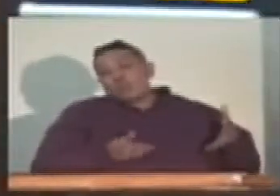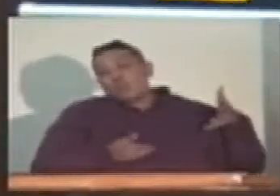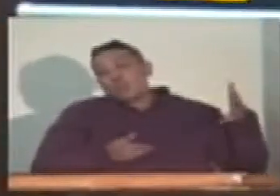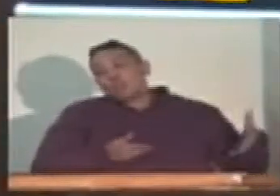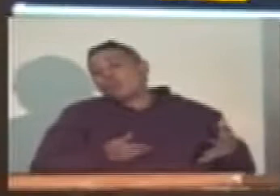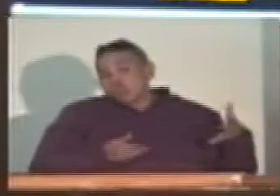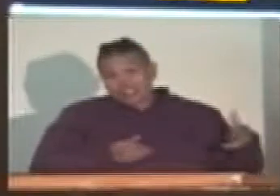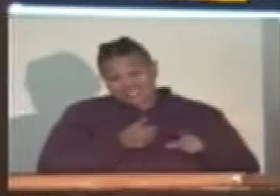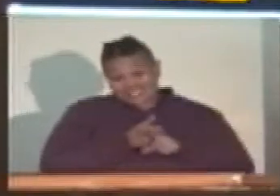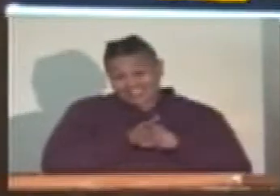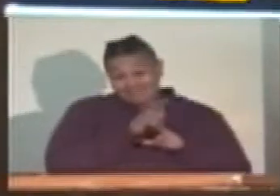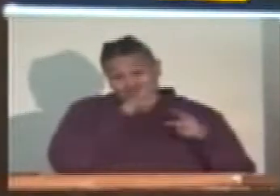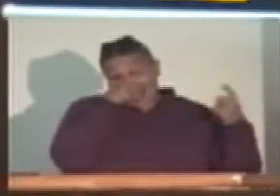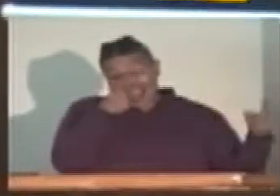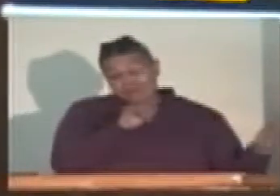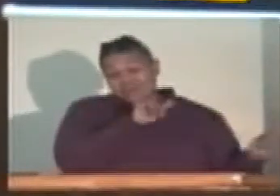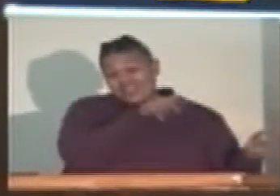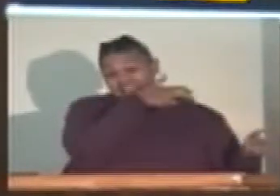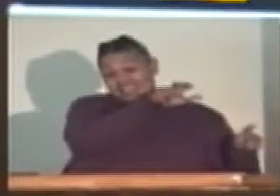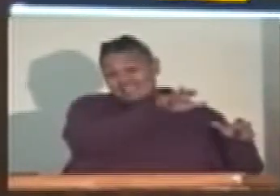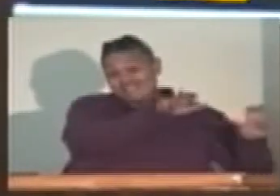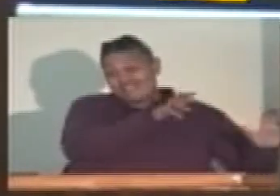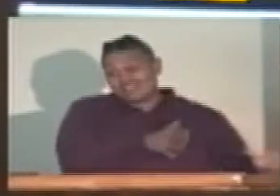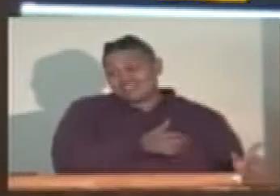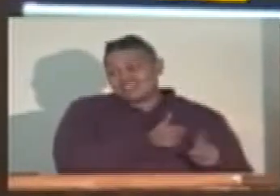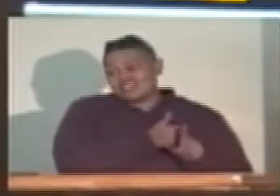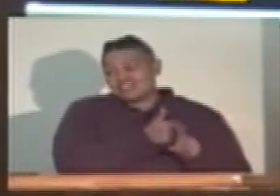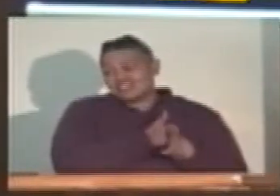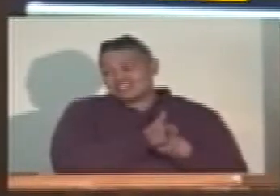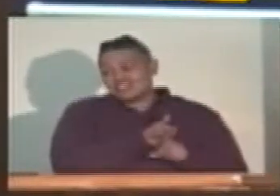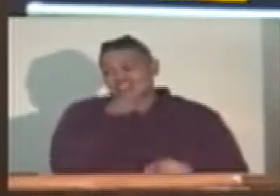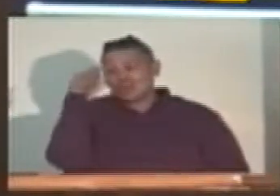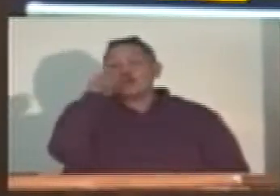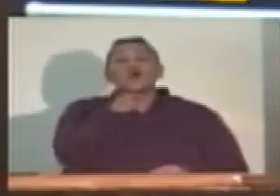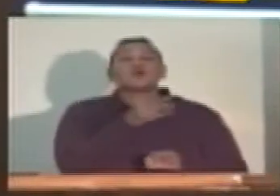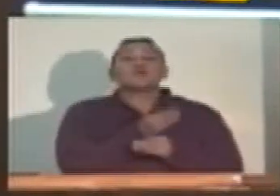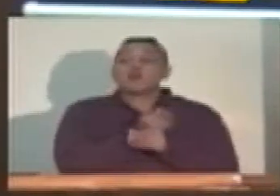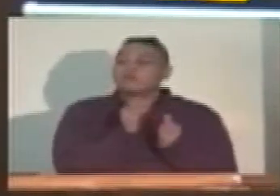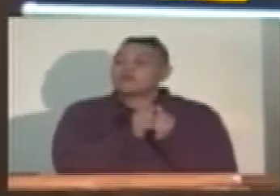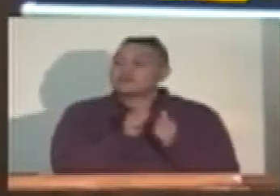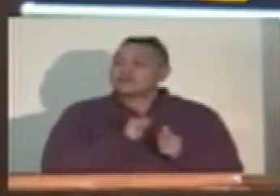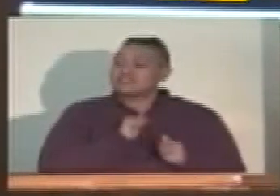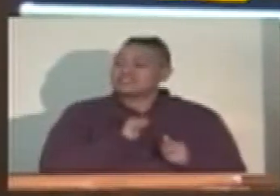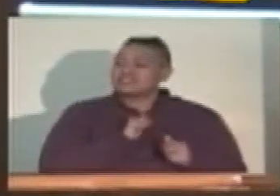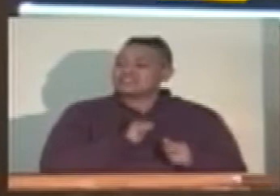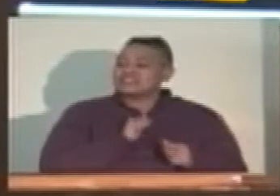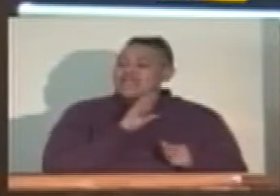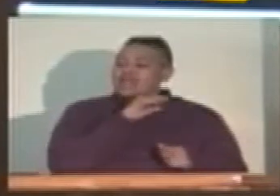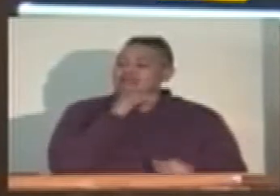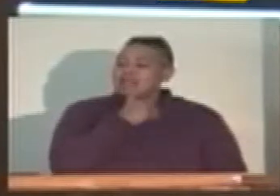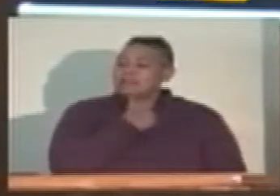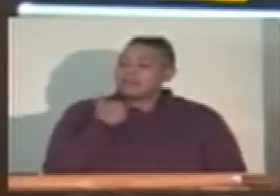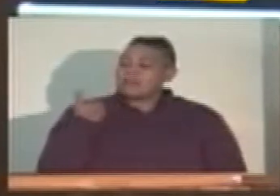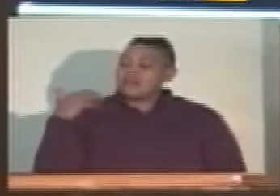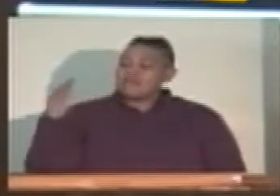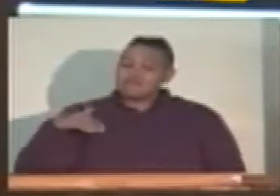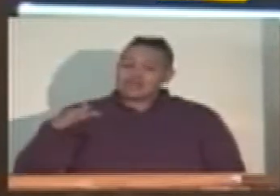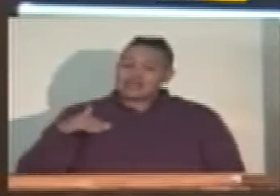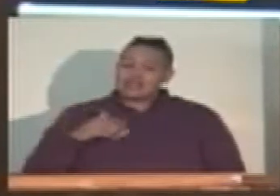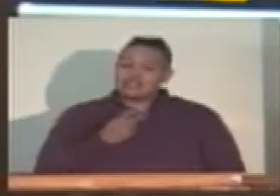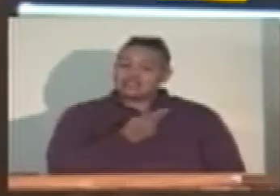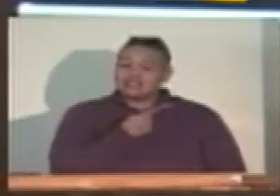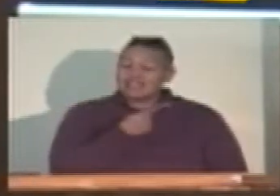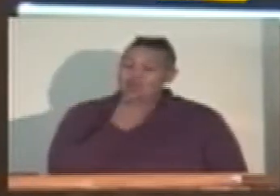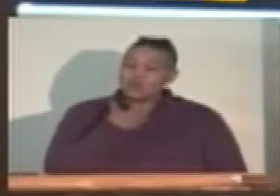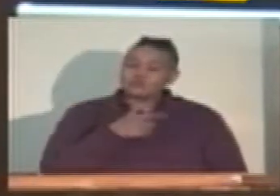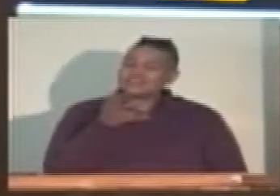it so happened that this investor came to the property with myself and the Member of Parliament, and I'm